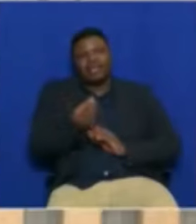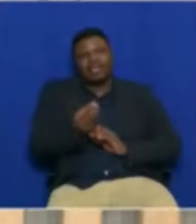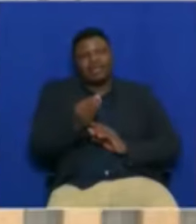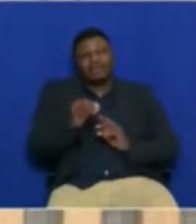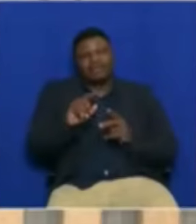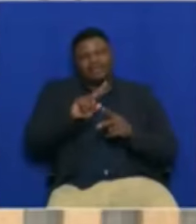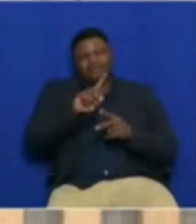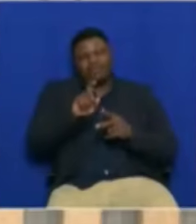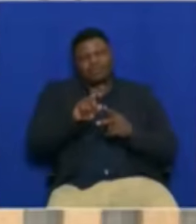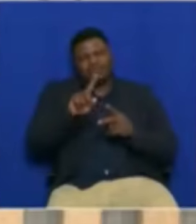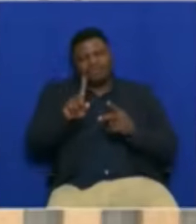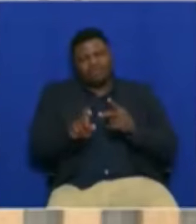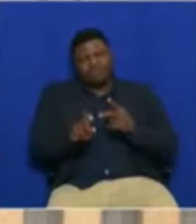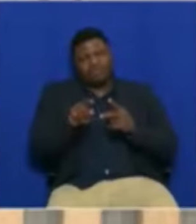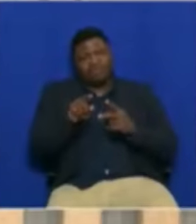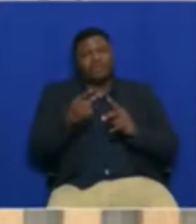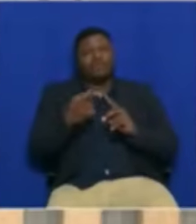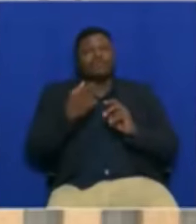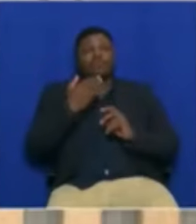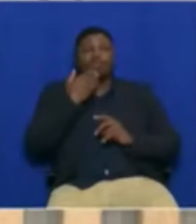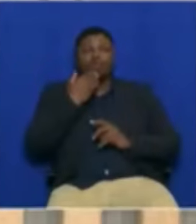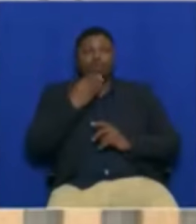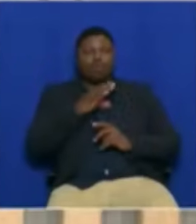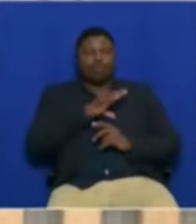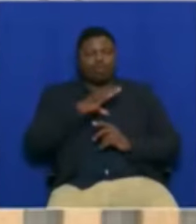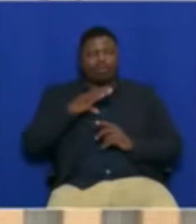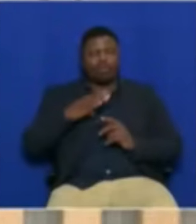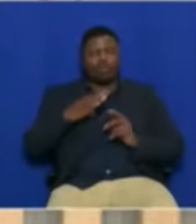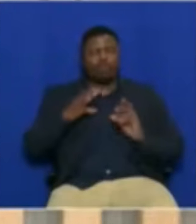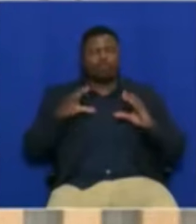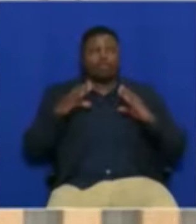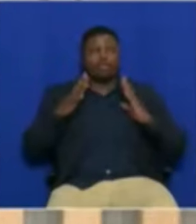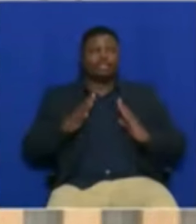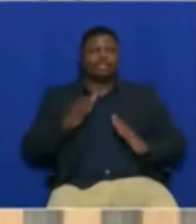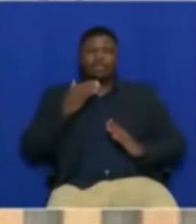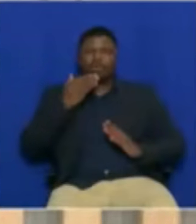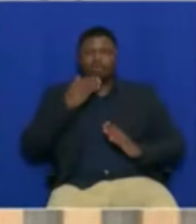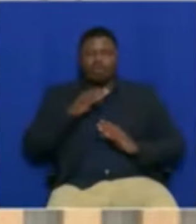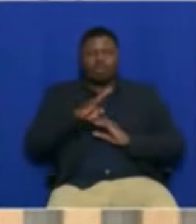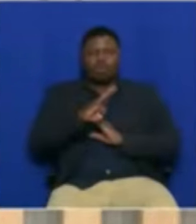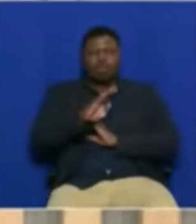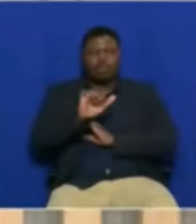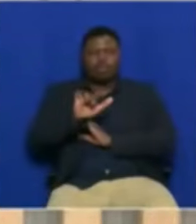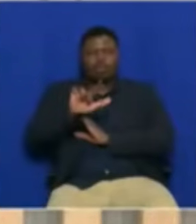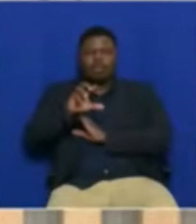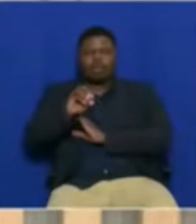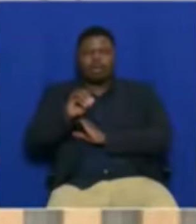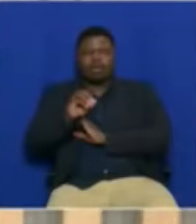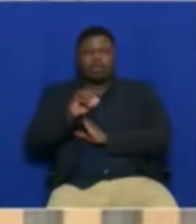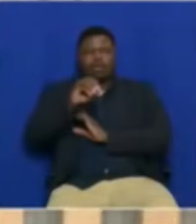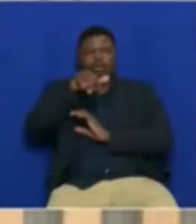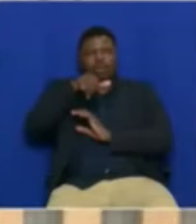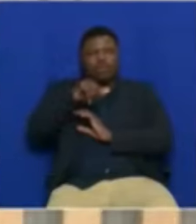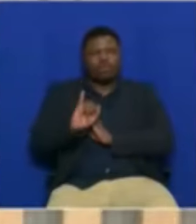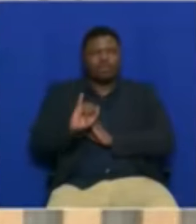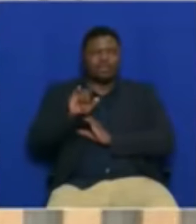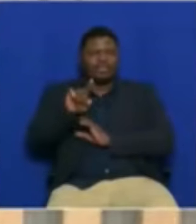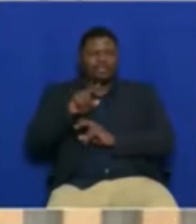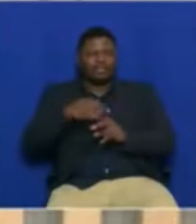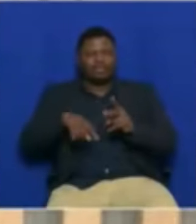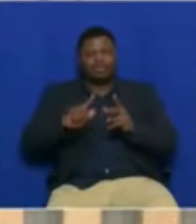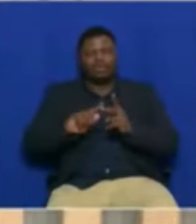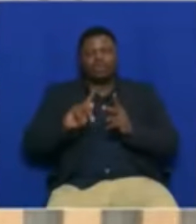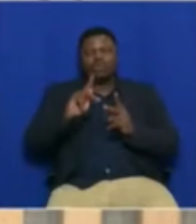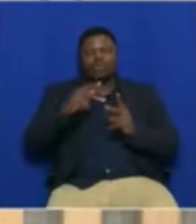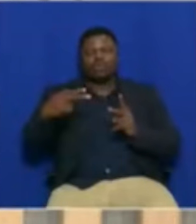Commissioner Baloyi and Commissioner Kumalo, and they had requested that you apply your mind